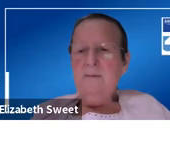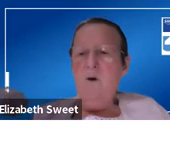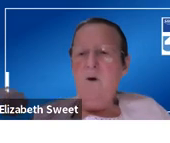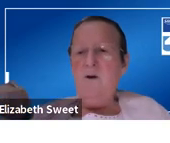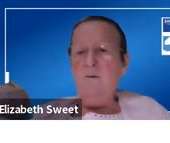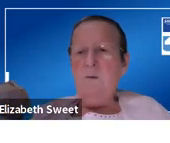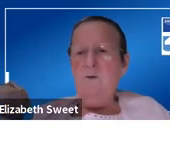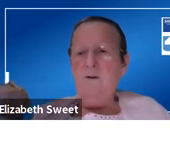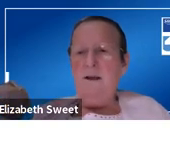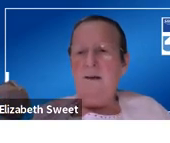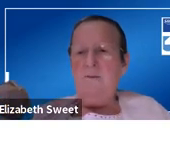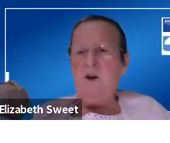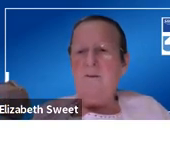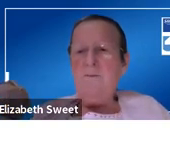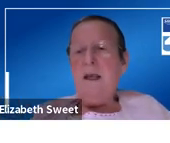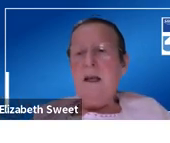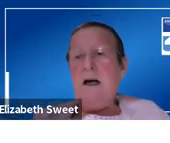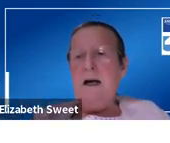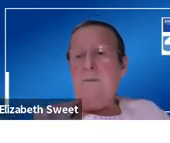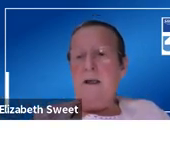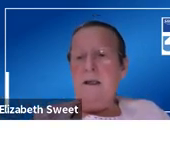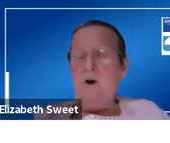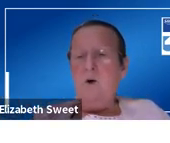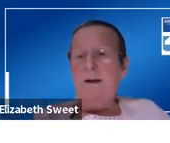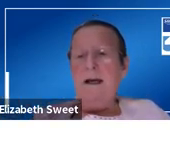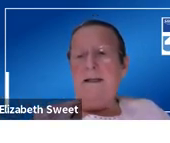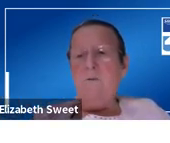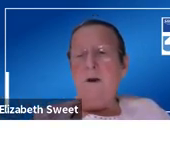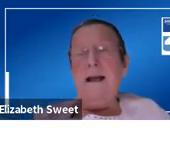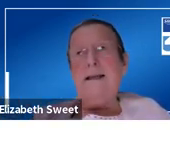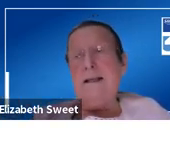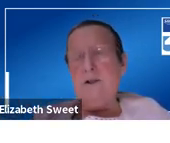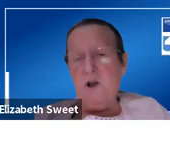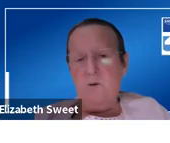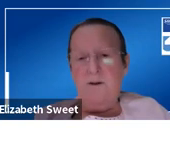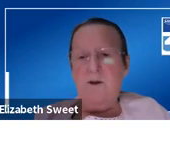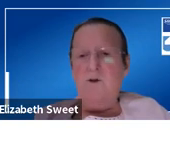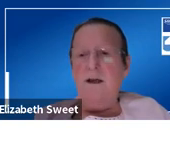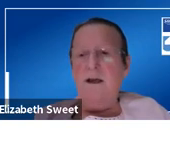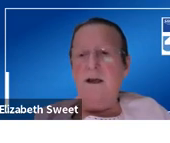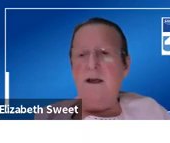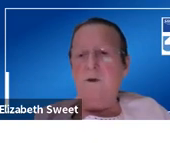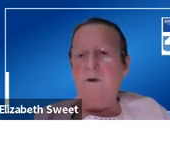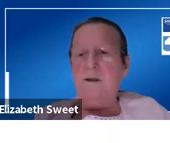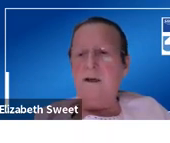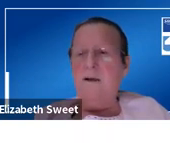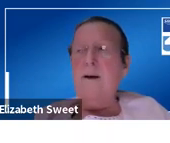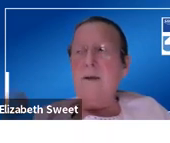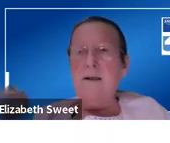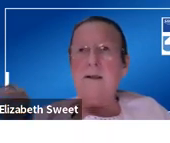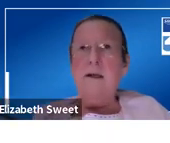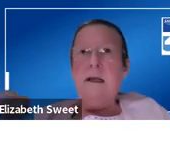Oh, I know. One more thing. I'm sorry. In the opening, what I didn't share with you and was